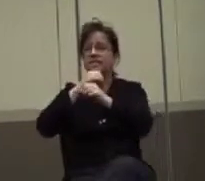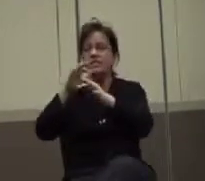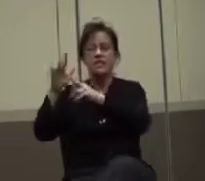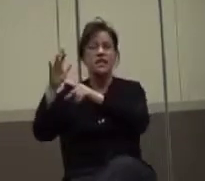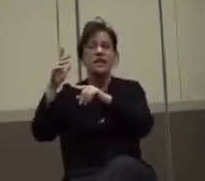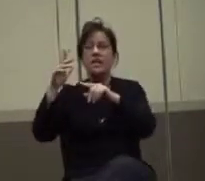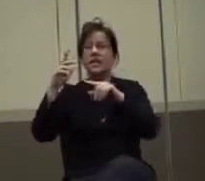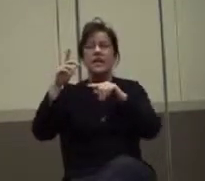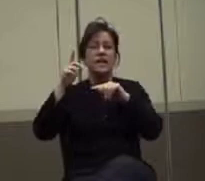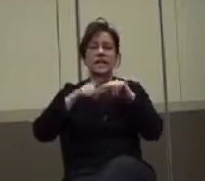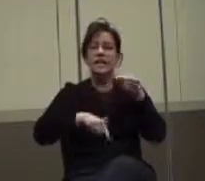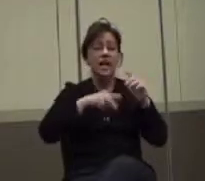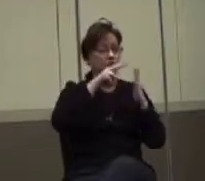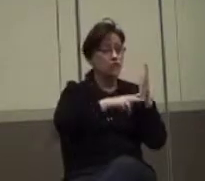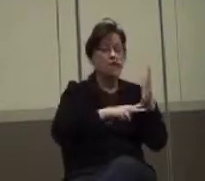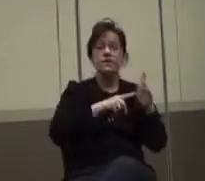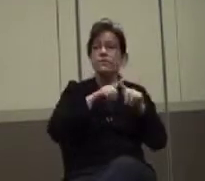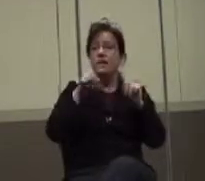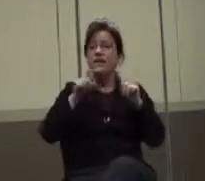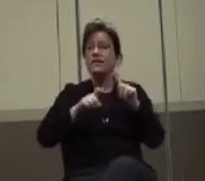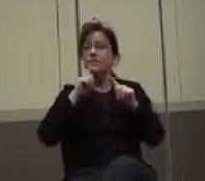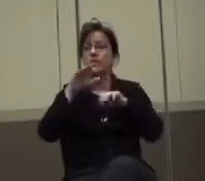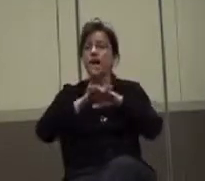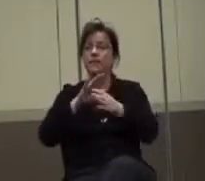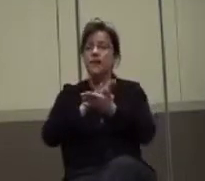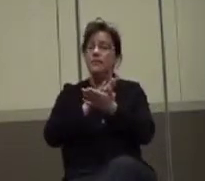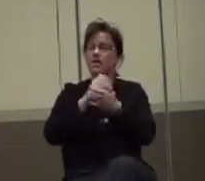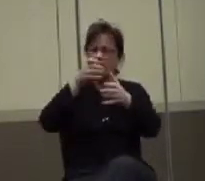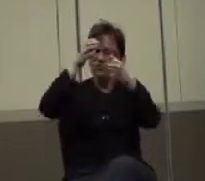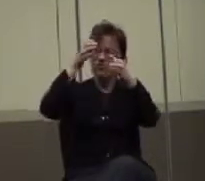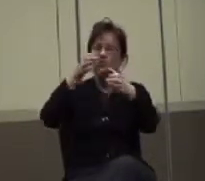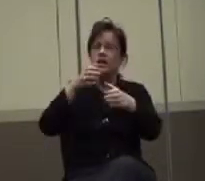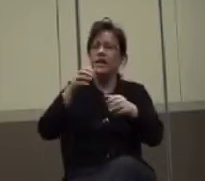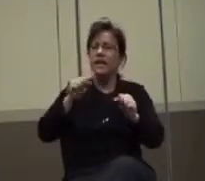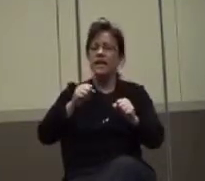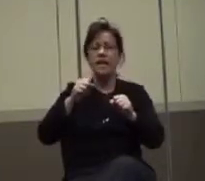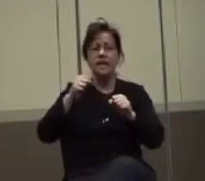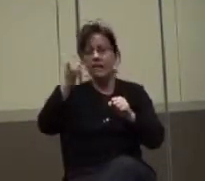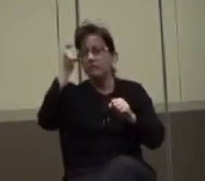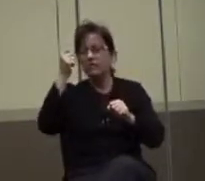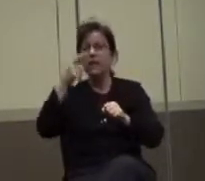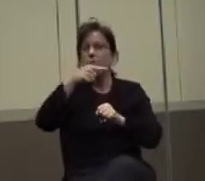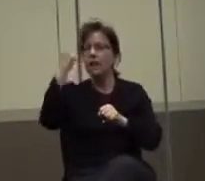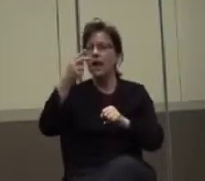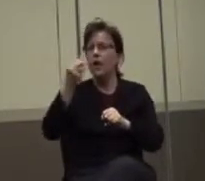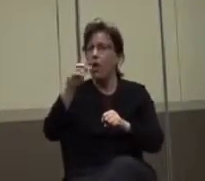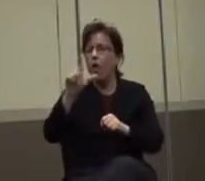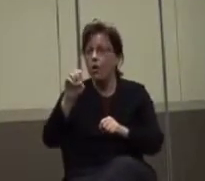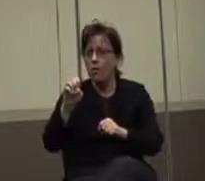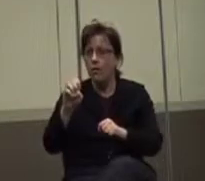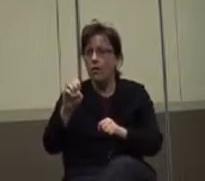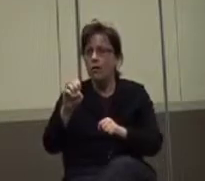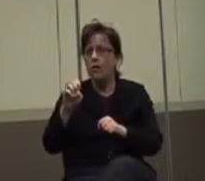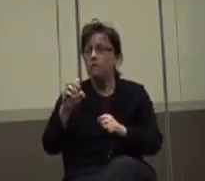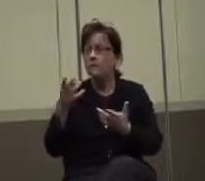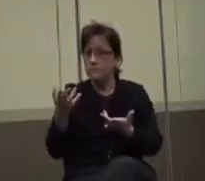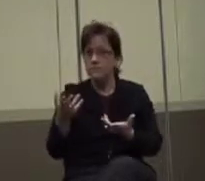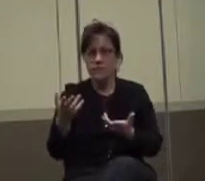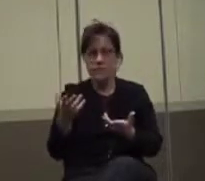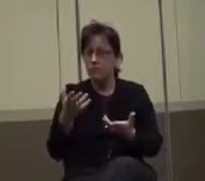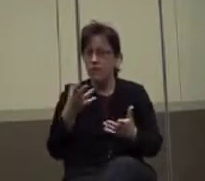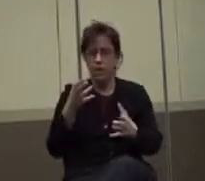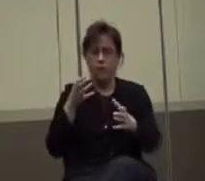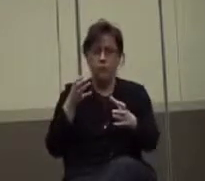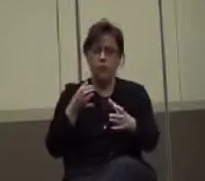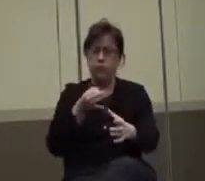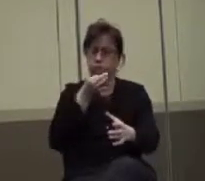tape. Now, if my assumption was if you can't read, you're stupid, he'd have never gotten there. Okay? So it's